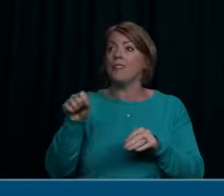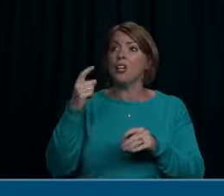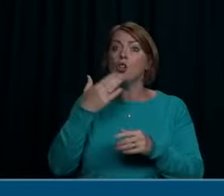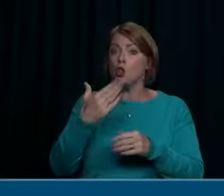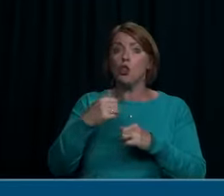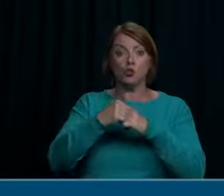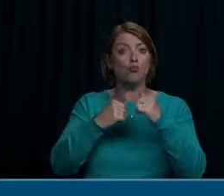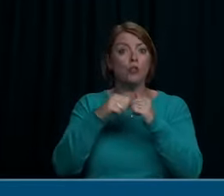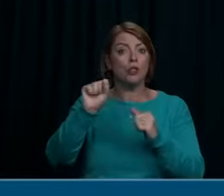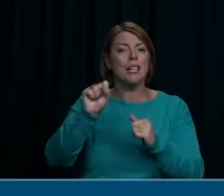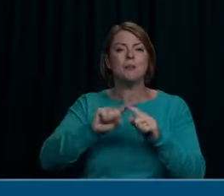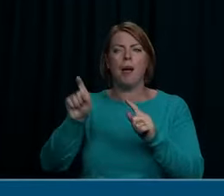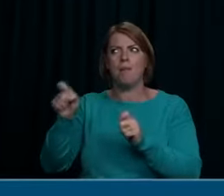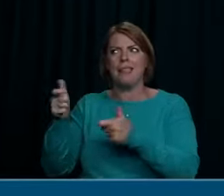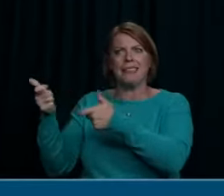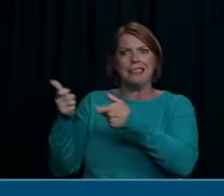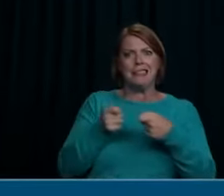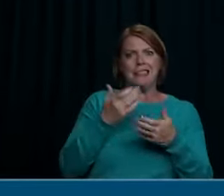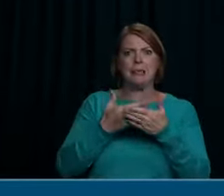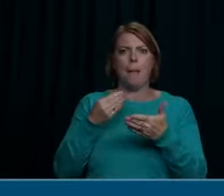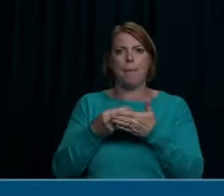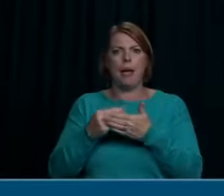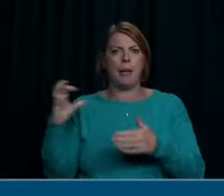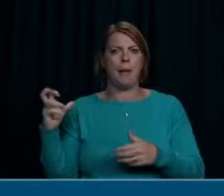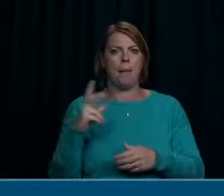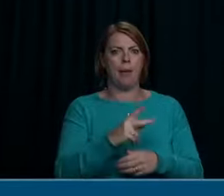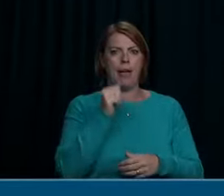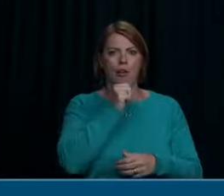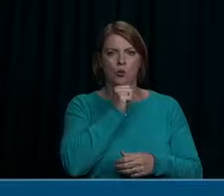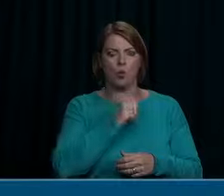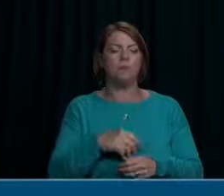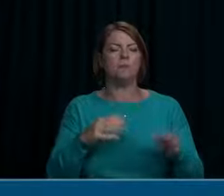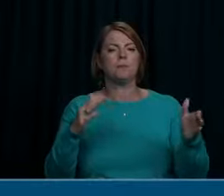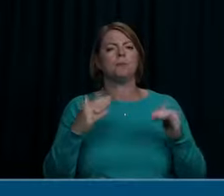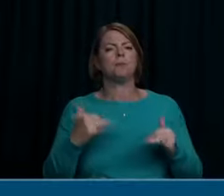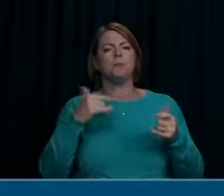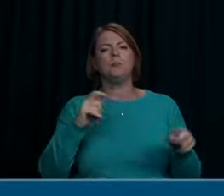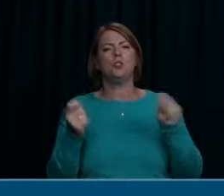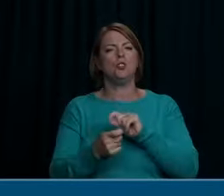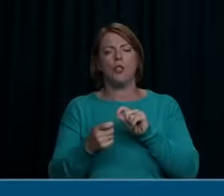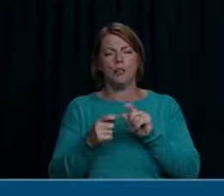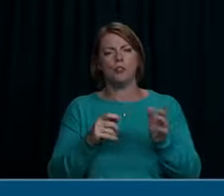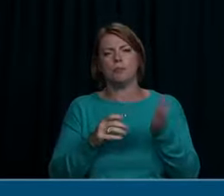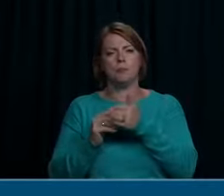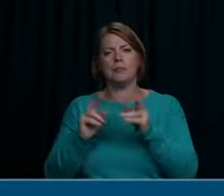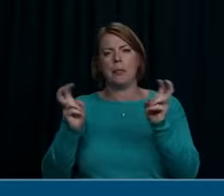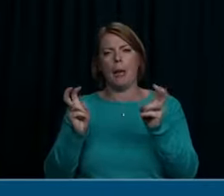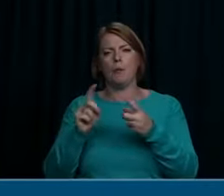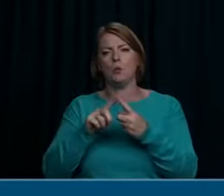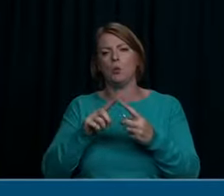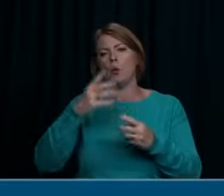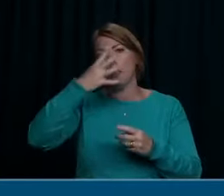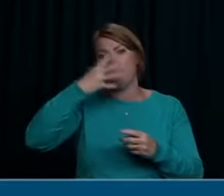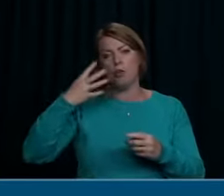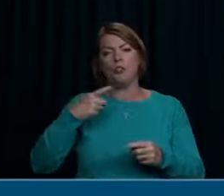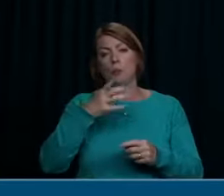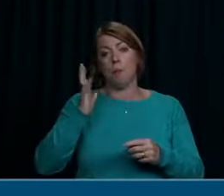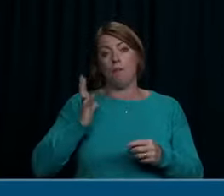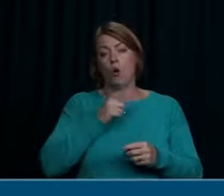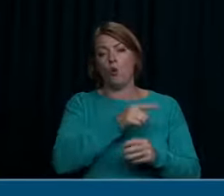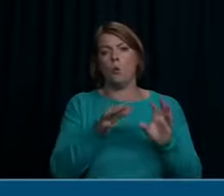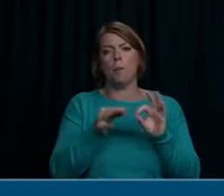often. Let's shift gears over to the immigration topic. You mentioned earlier the wall on the